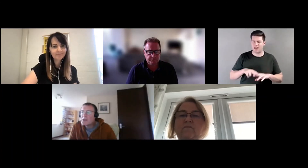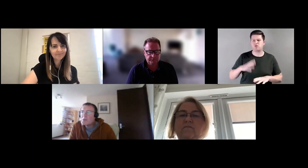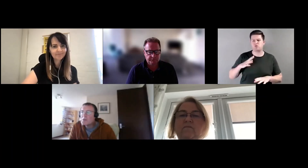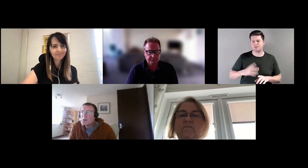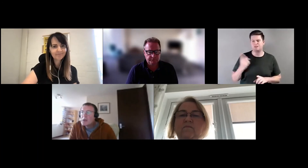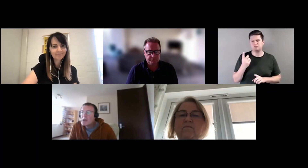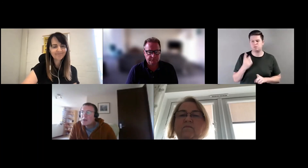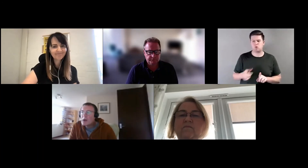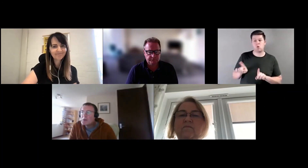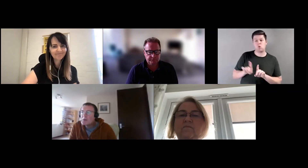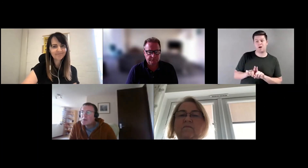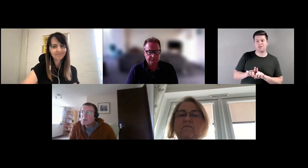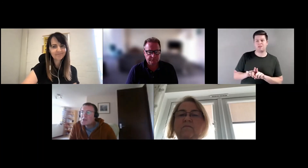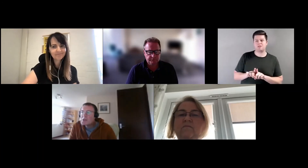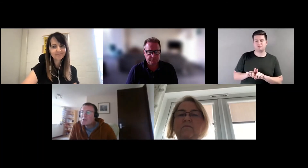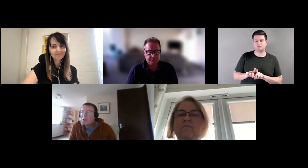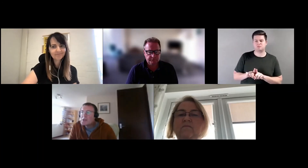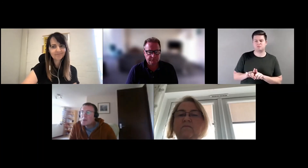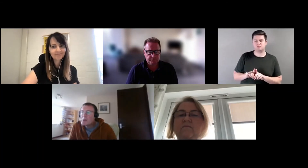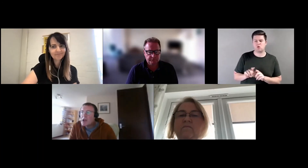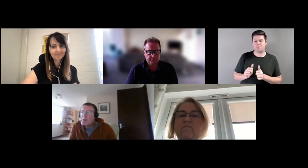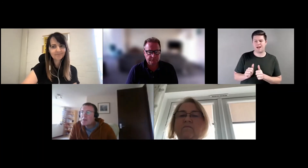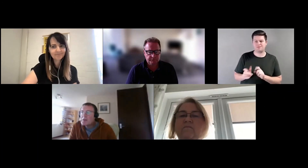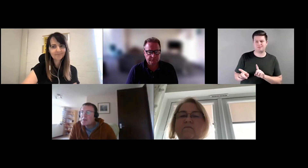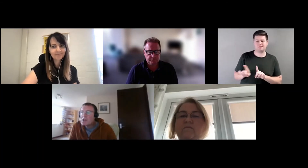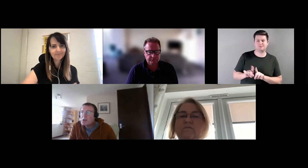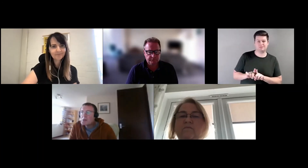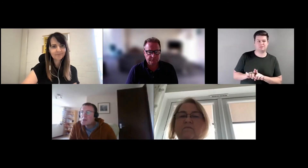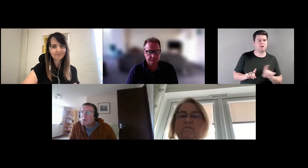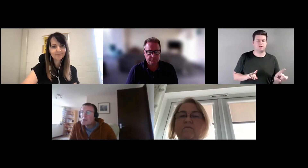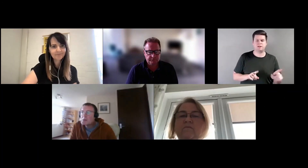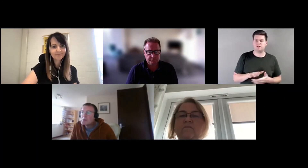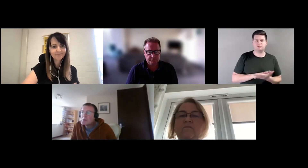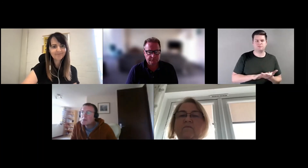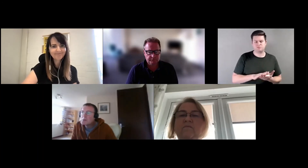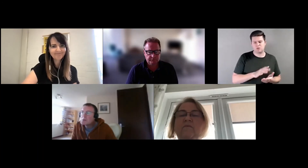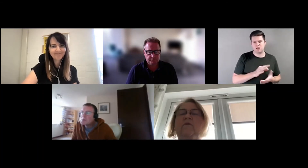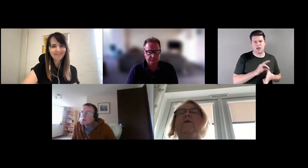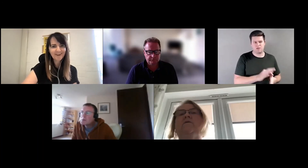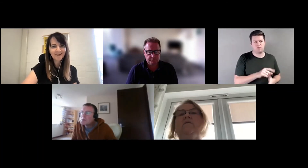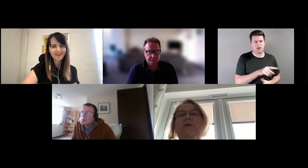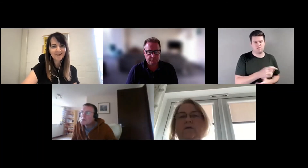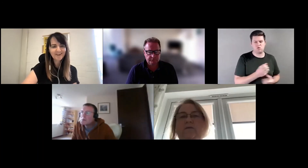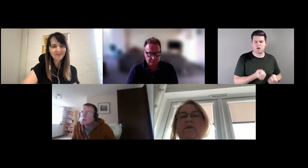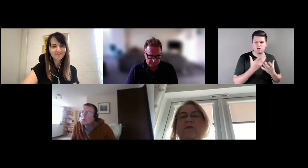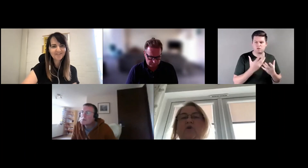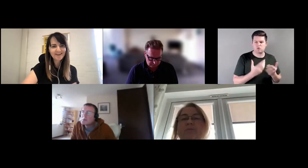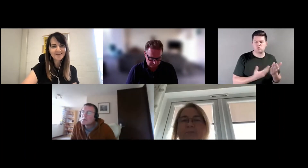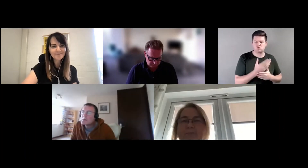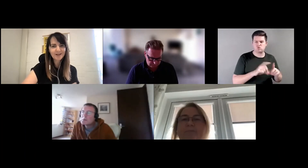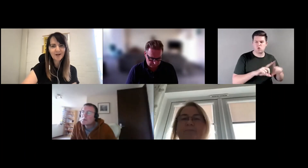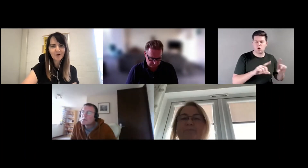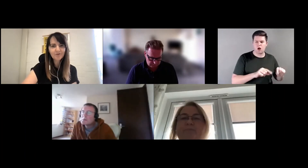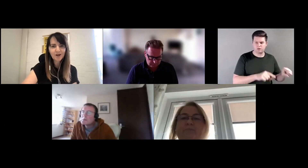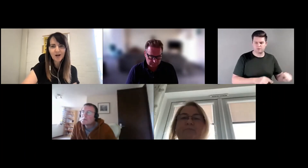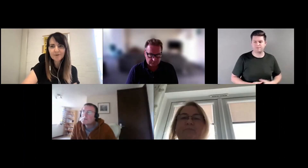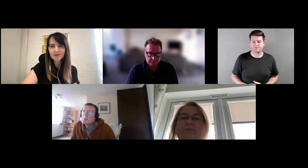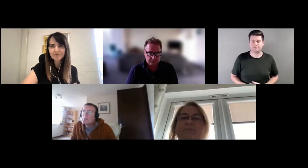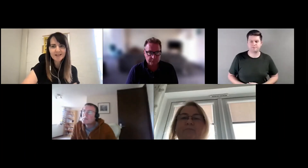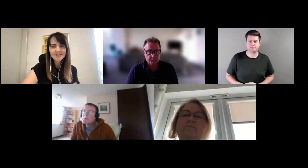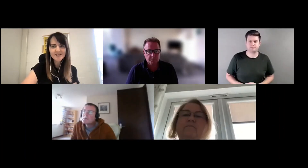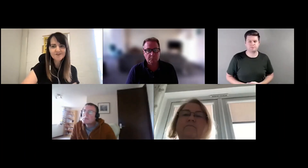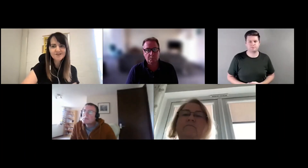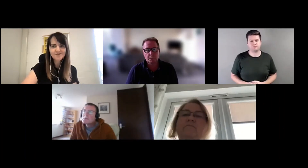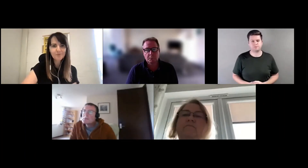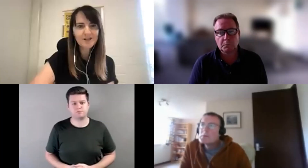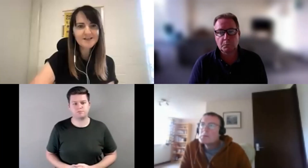companion element, that I would say you would need to apply for a fresh card. All right, okay, thank you. We've got a couple of